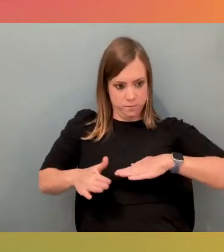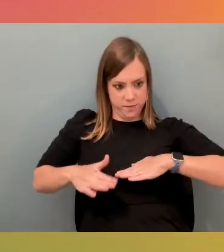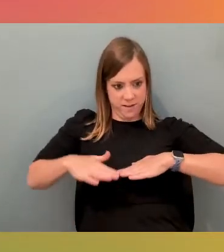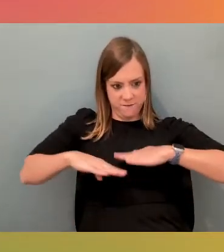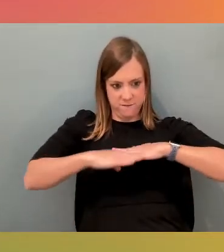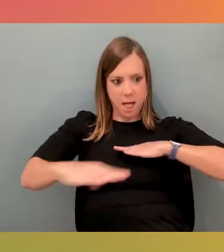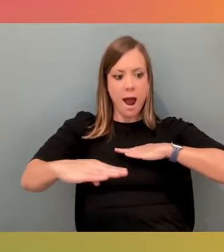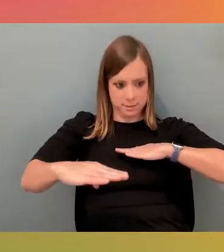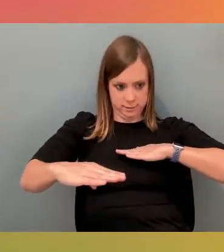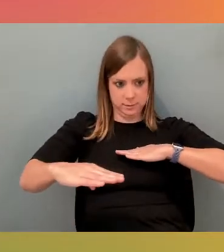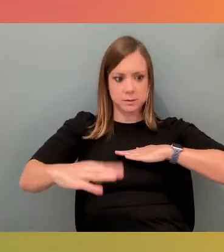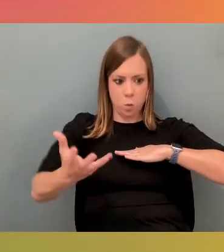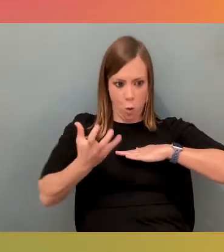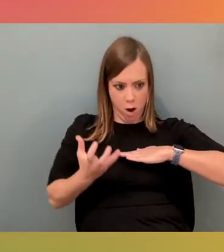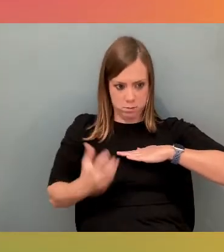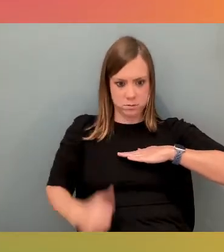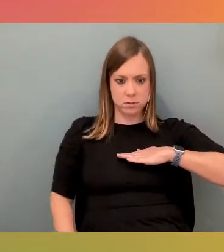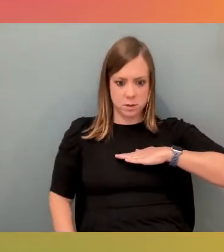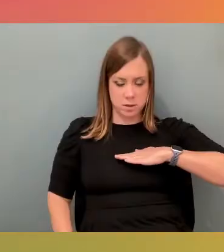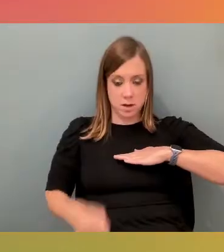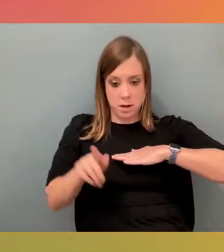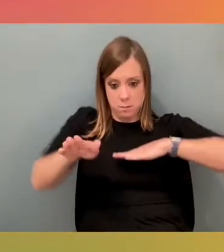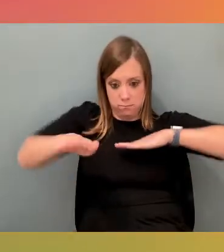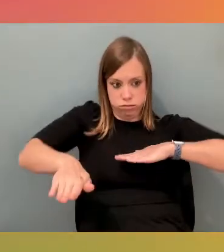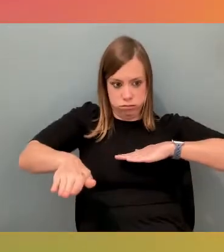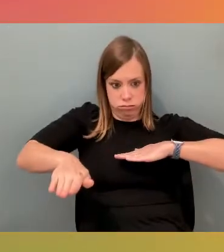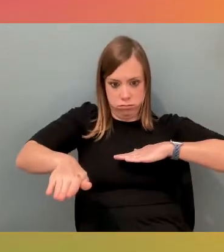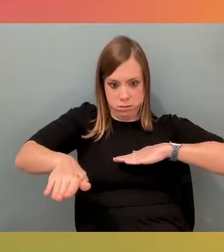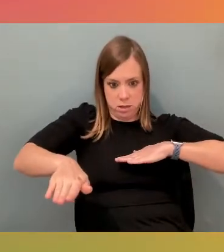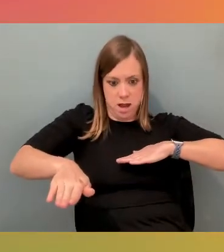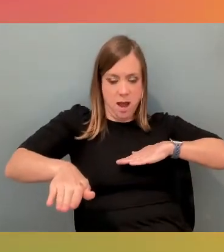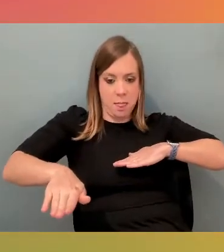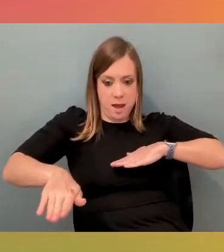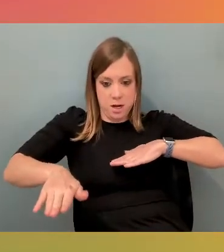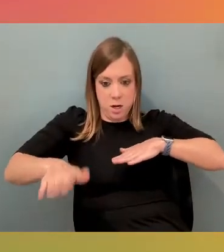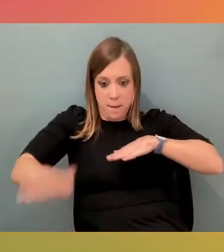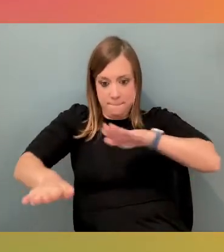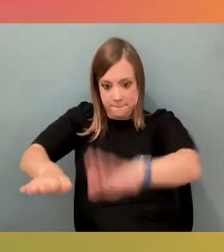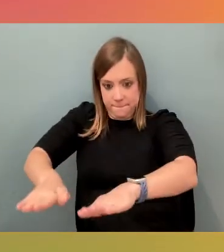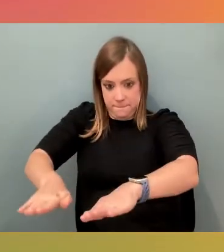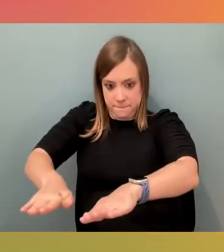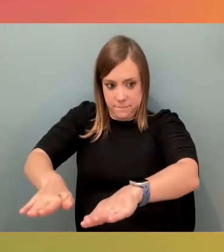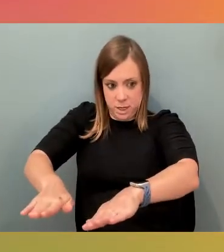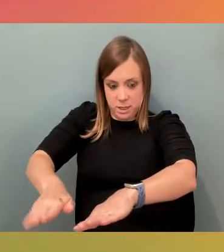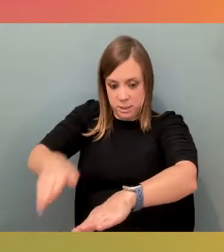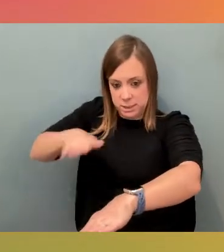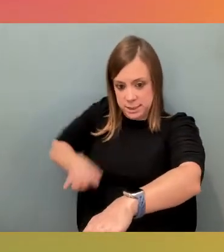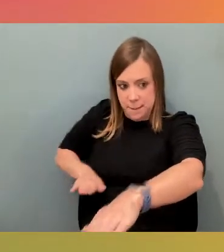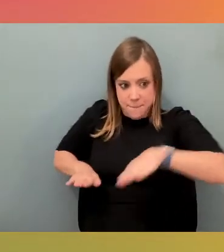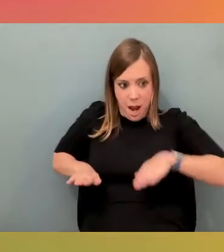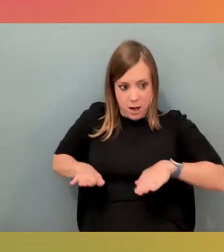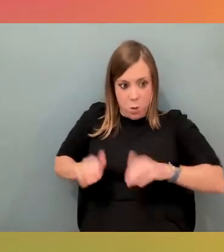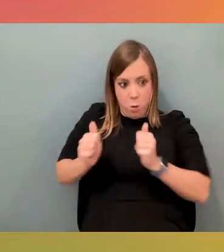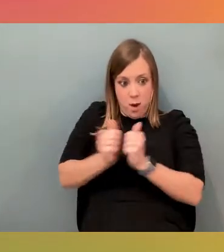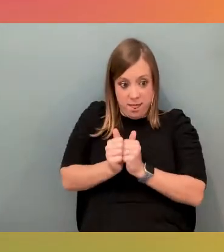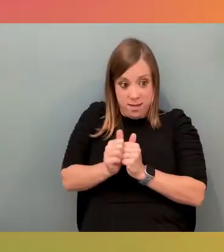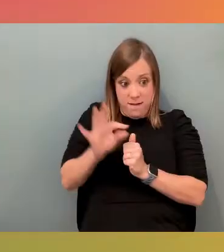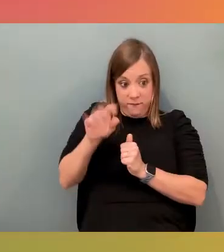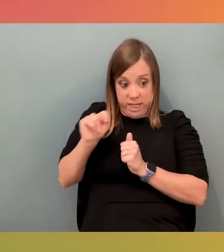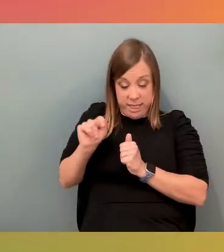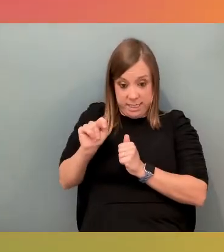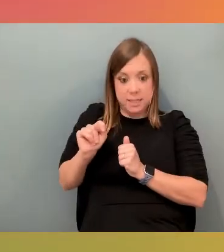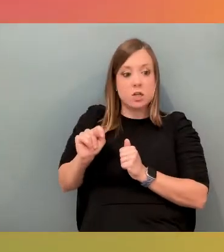And then slowly lift up and plant your hands as you step back to plank pose. Come to your knees. We're going to flow through